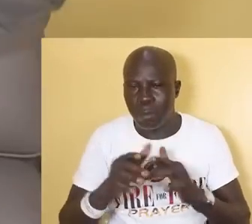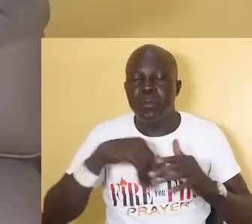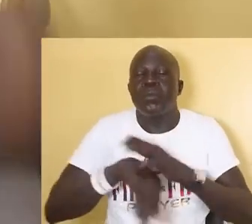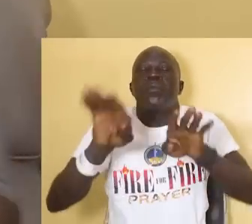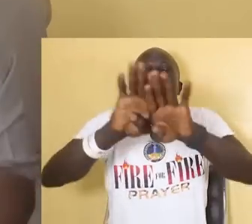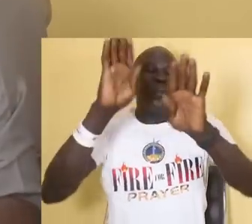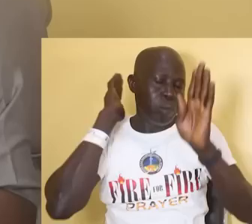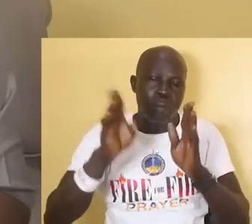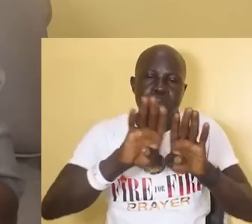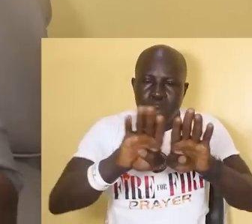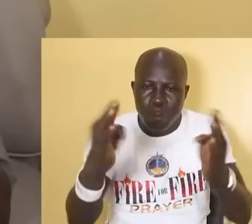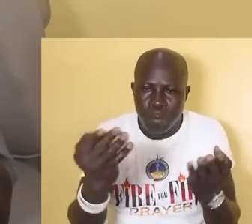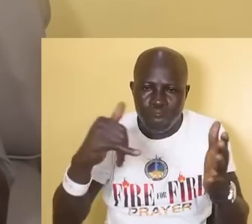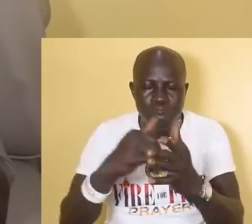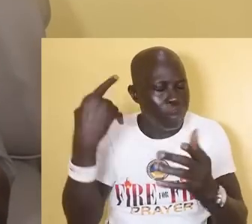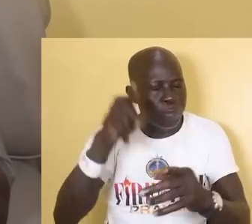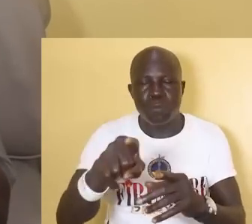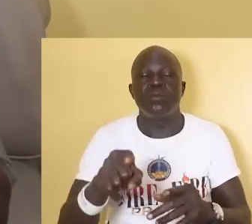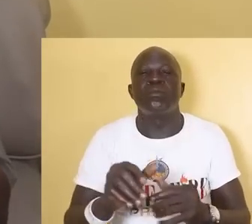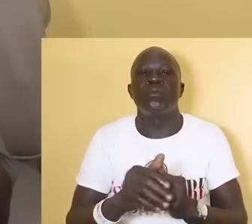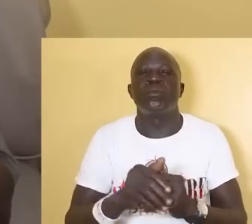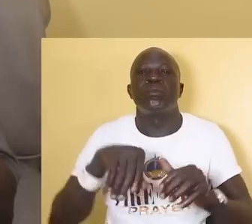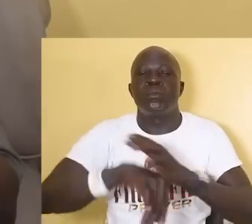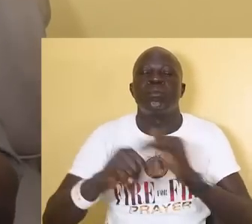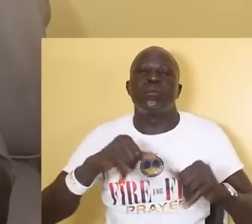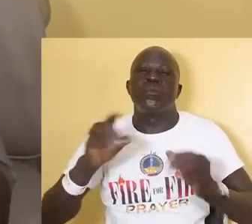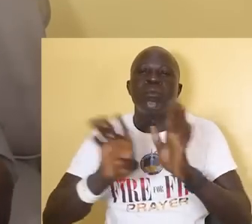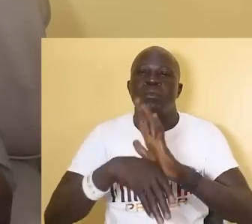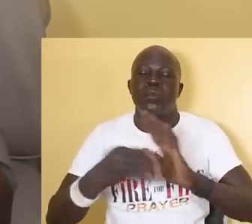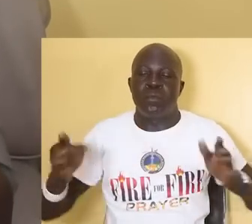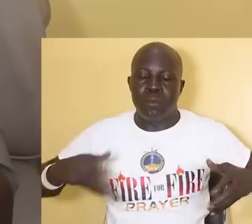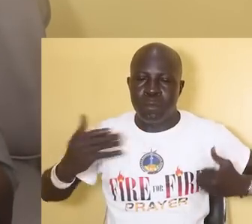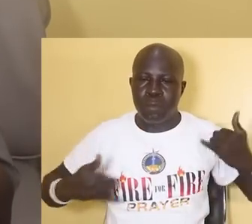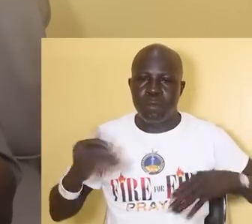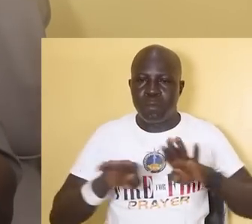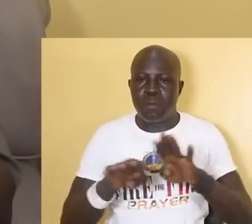Amen. Open door for you.